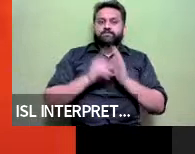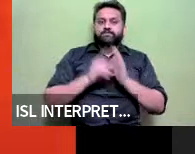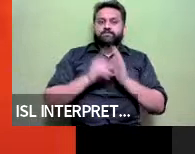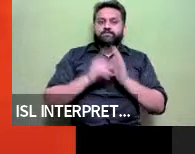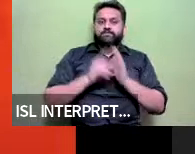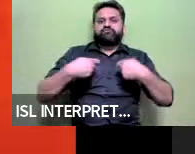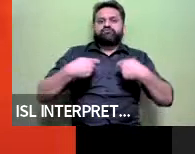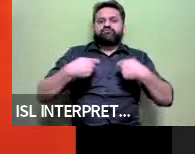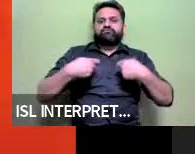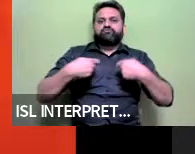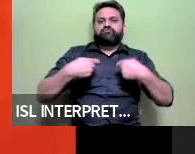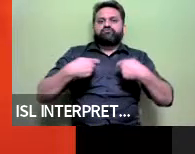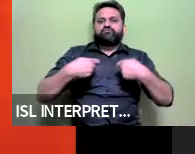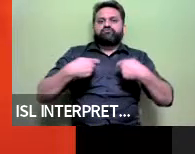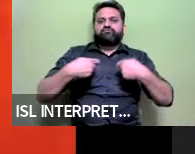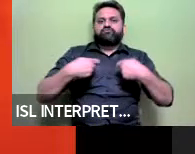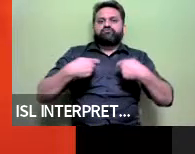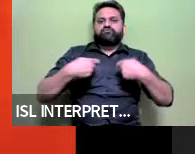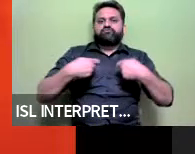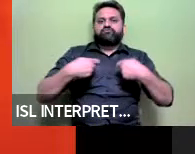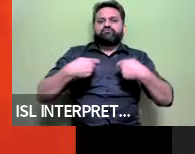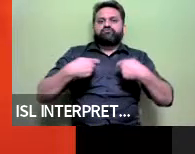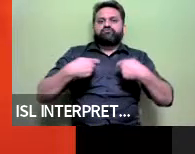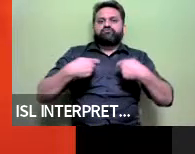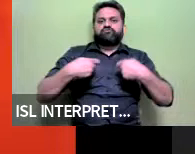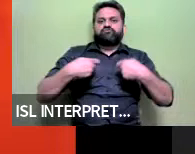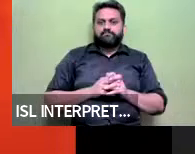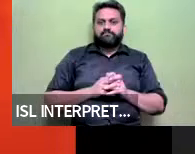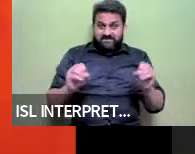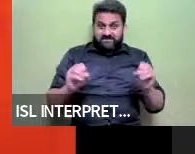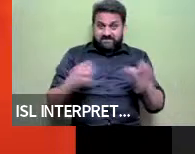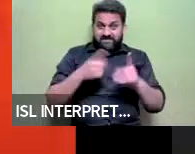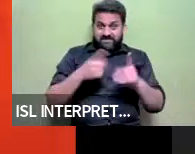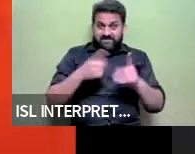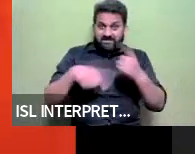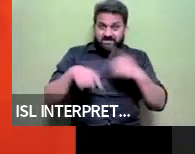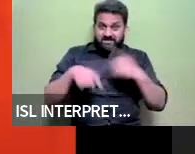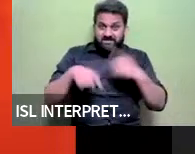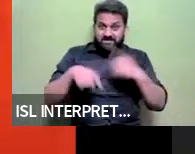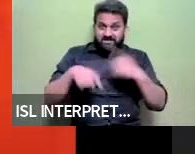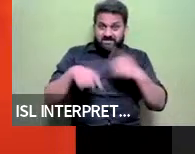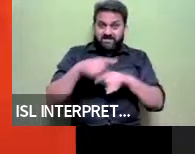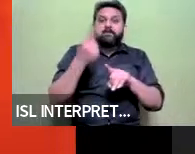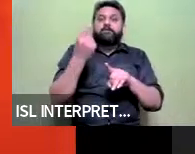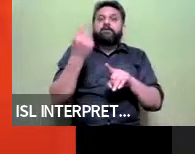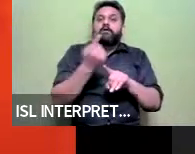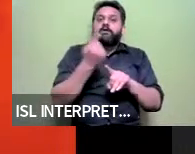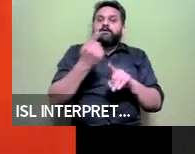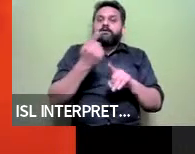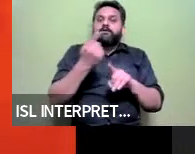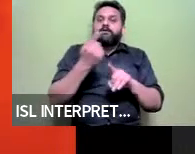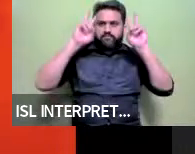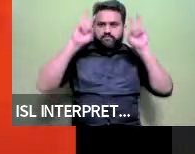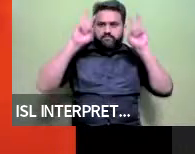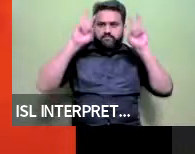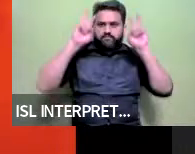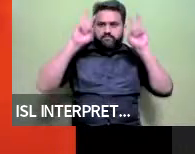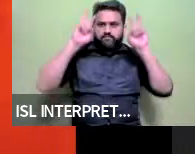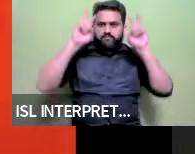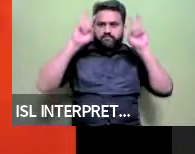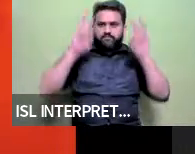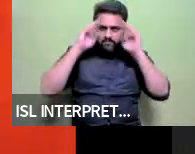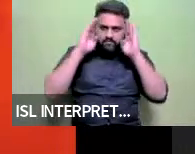it in that case. Once the moot starts, you are on your own. You don't have to worry about that. So the